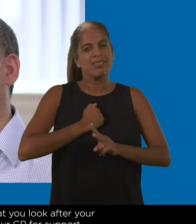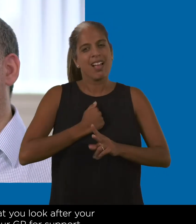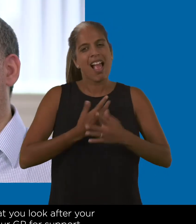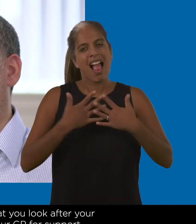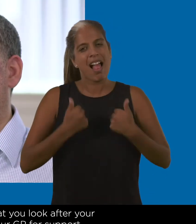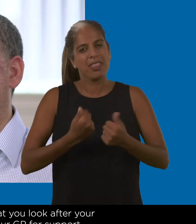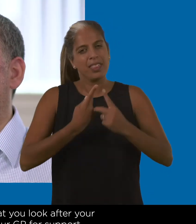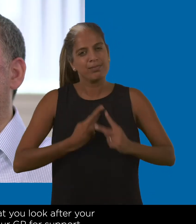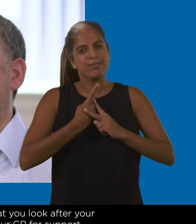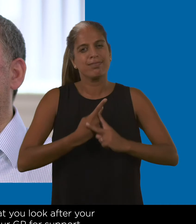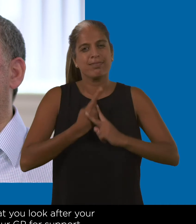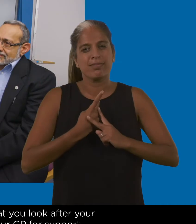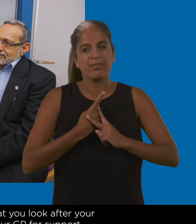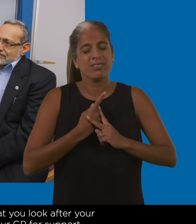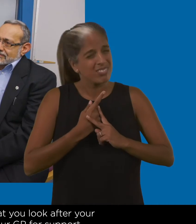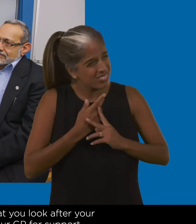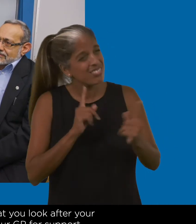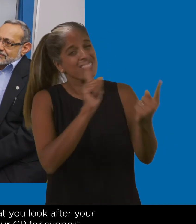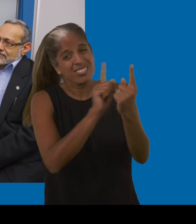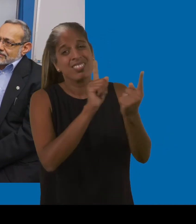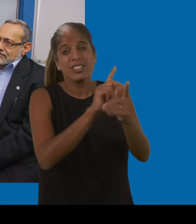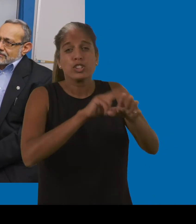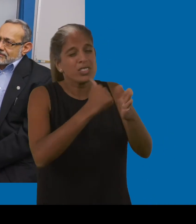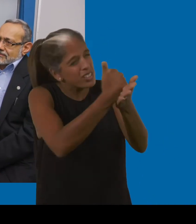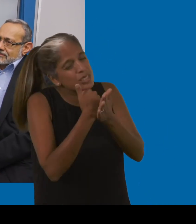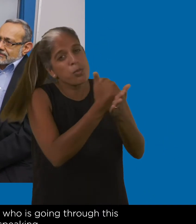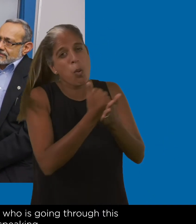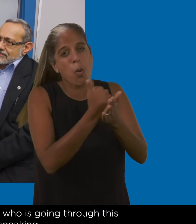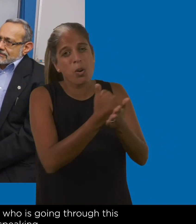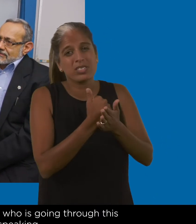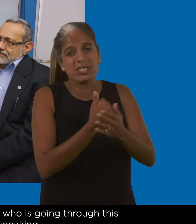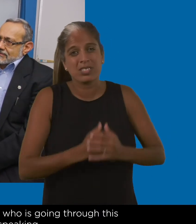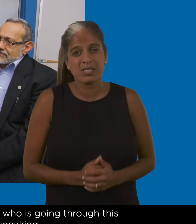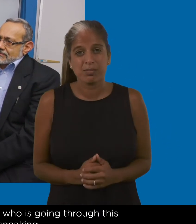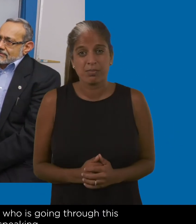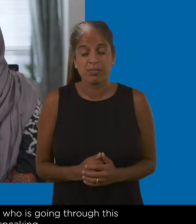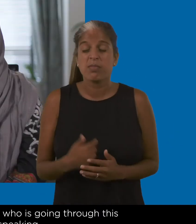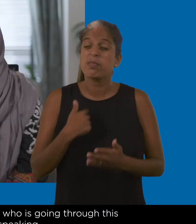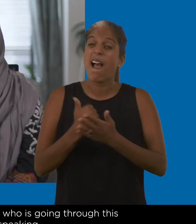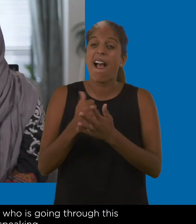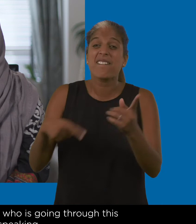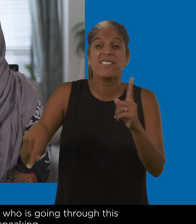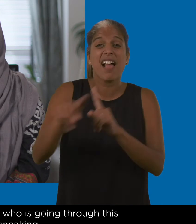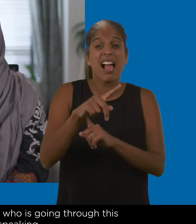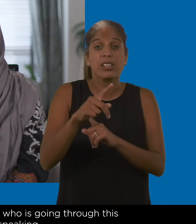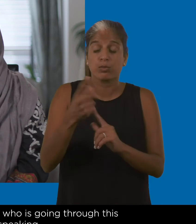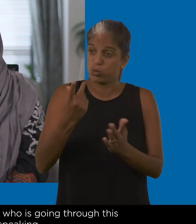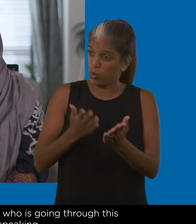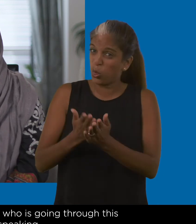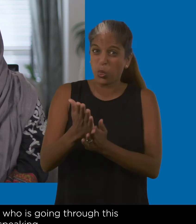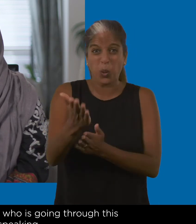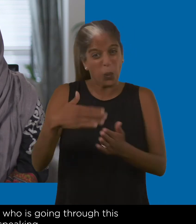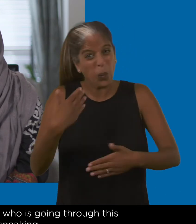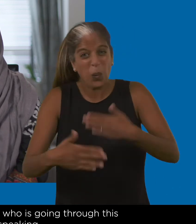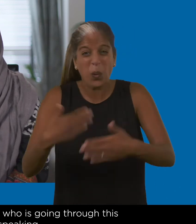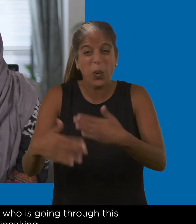so please visit your GP for support. My advice to anybody who